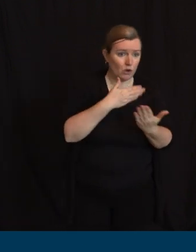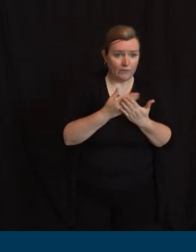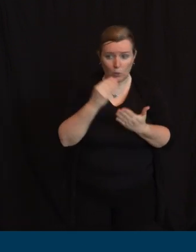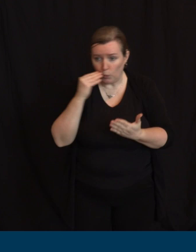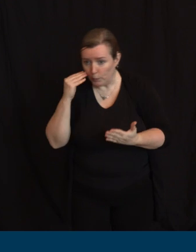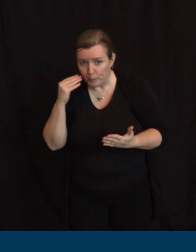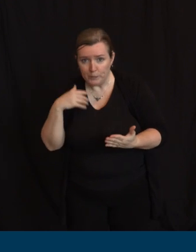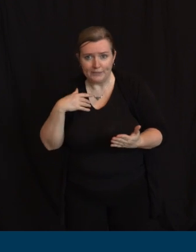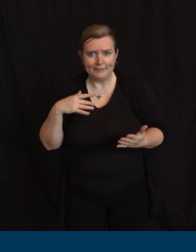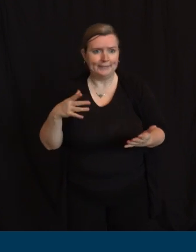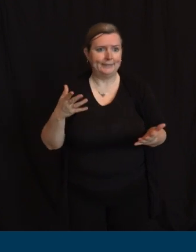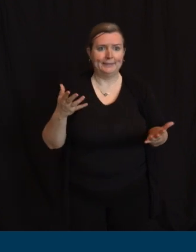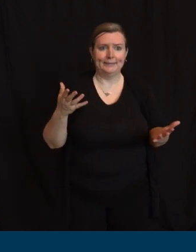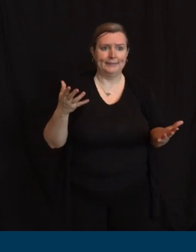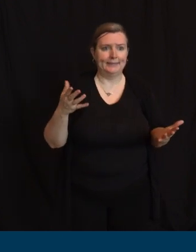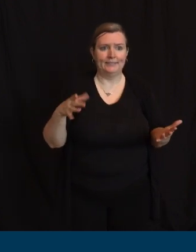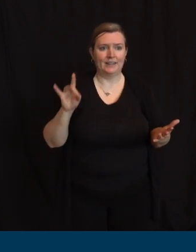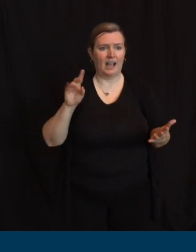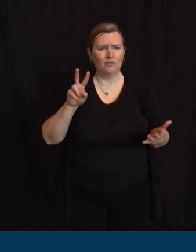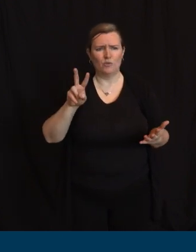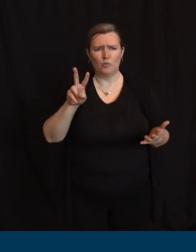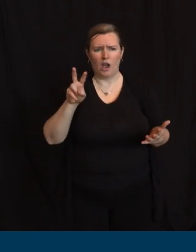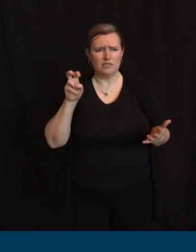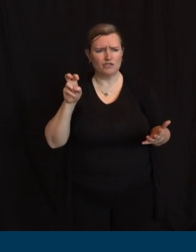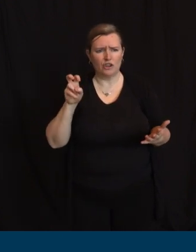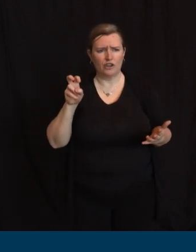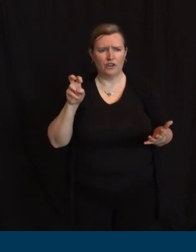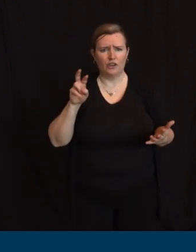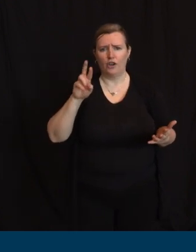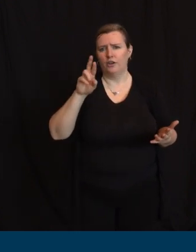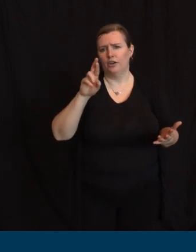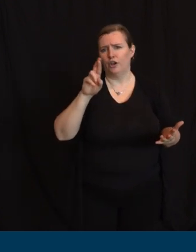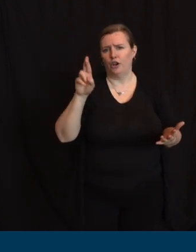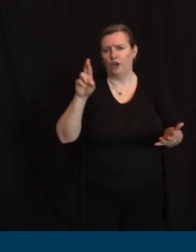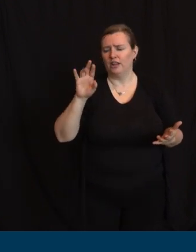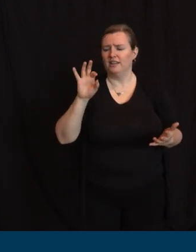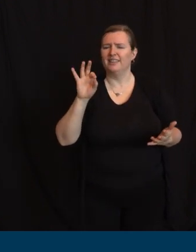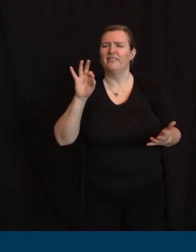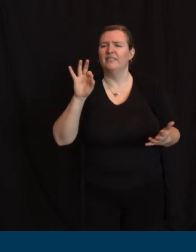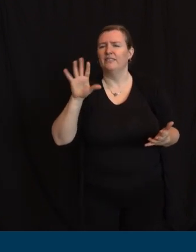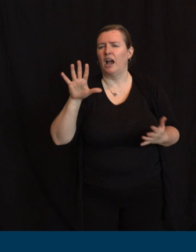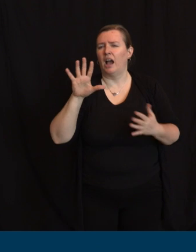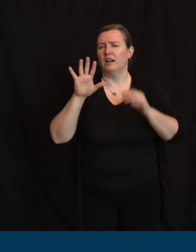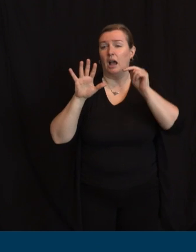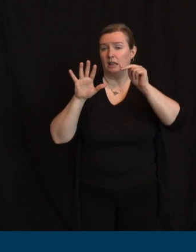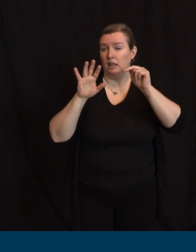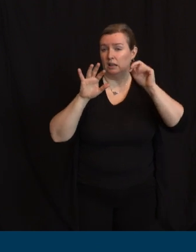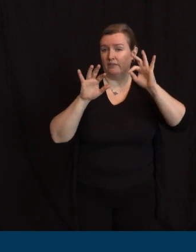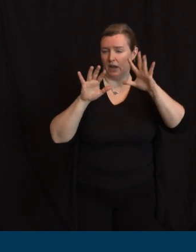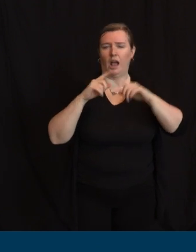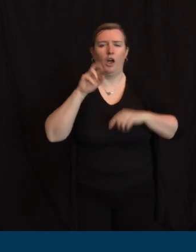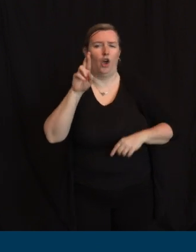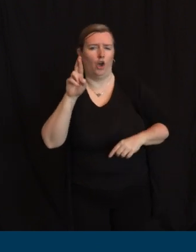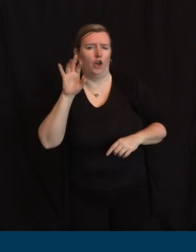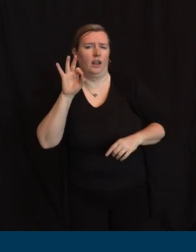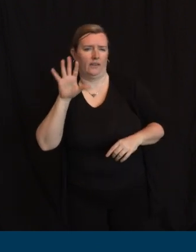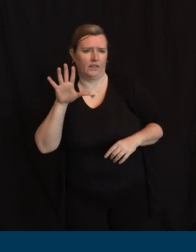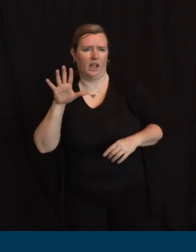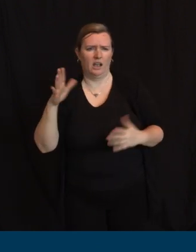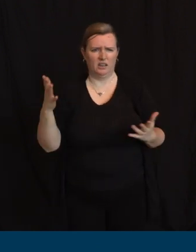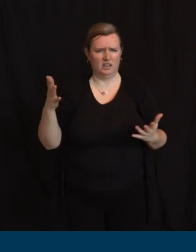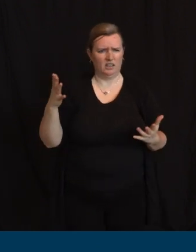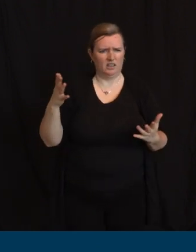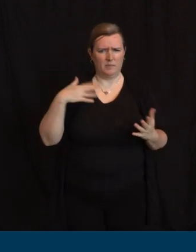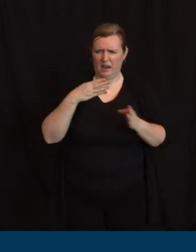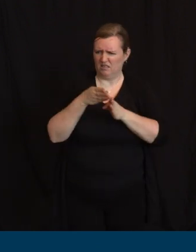200 R95 masks on my front porch from a neighbor who's in construction. So that level of donation and